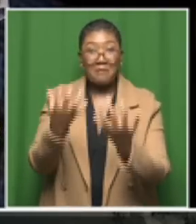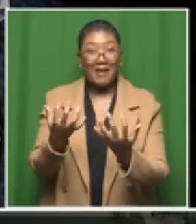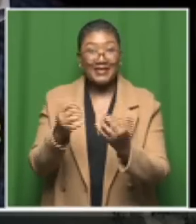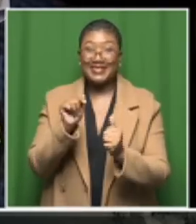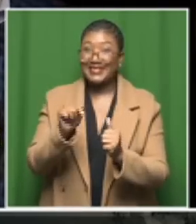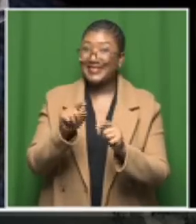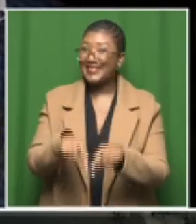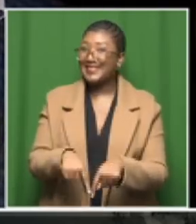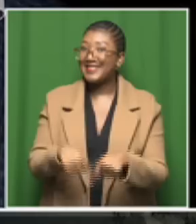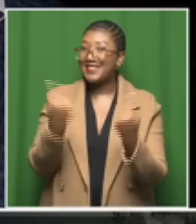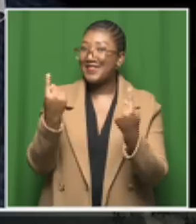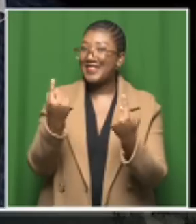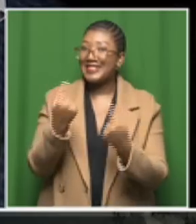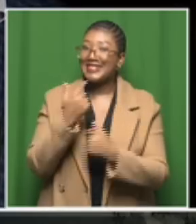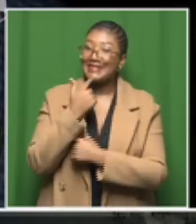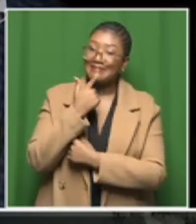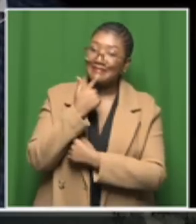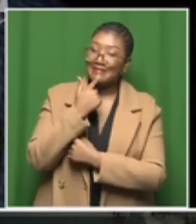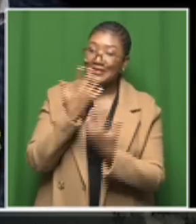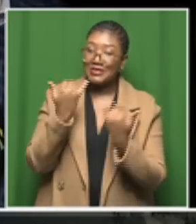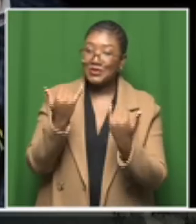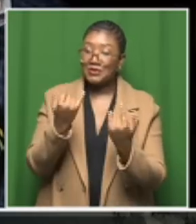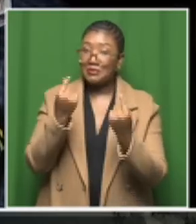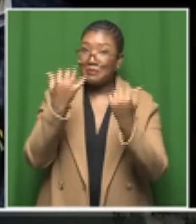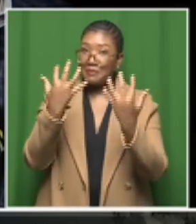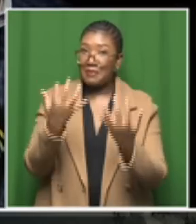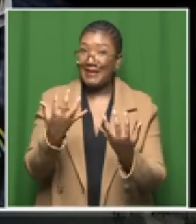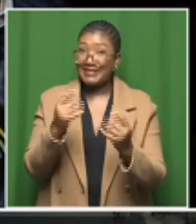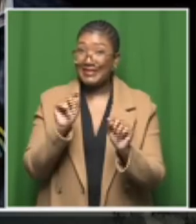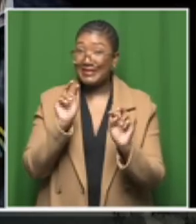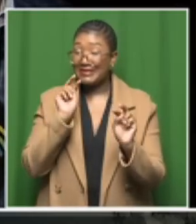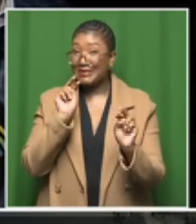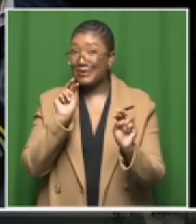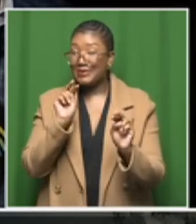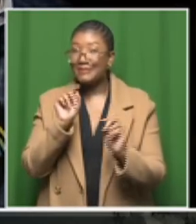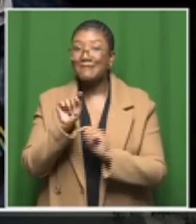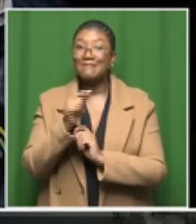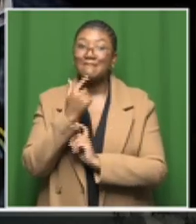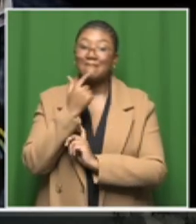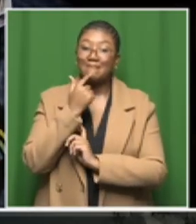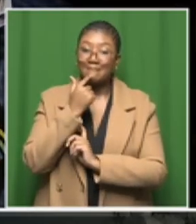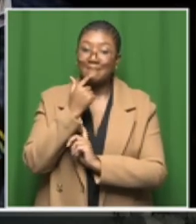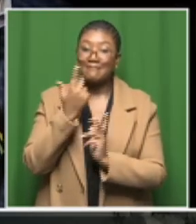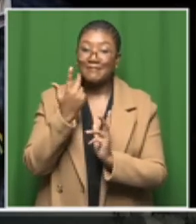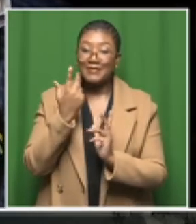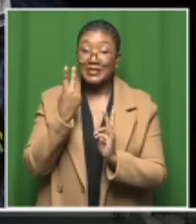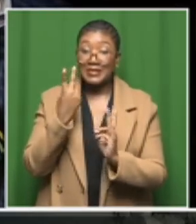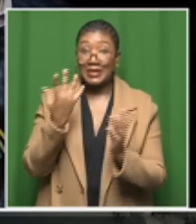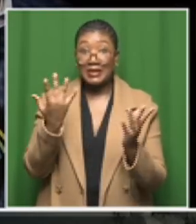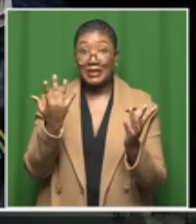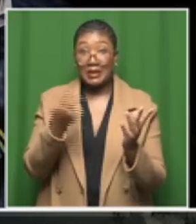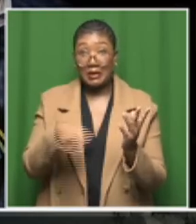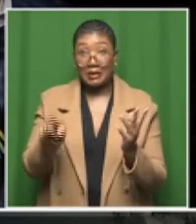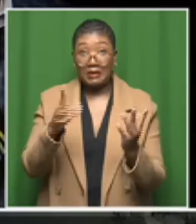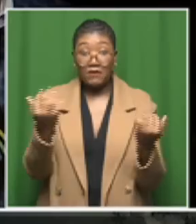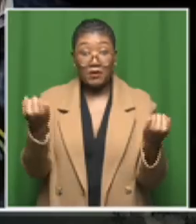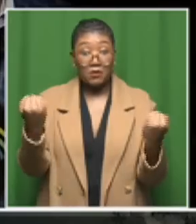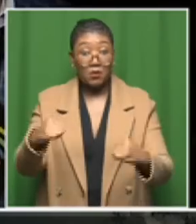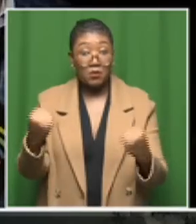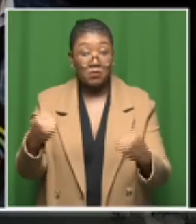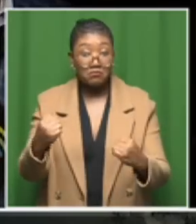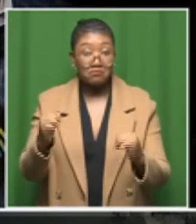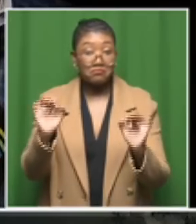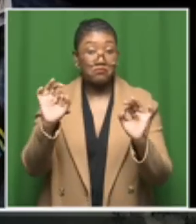can we, however, look at today's budget and talk about the consensus that there will be given the